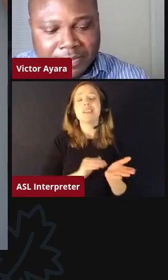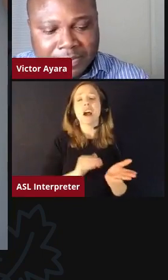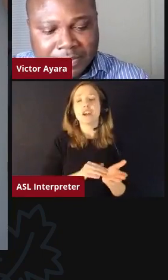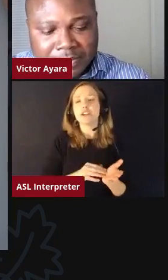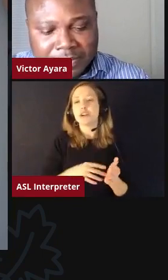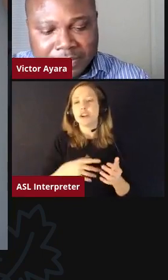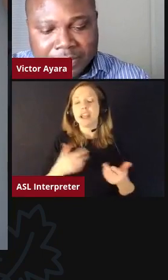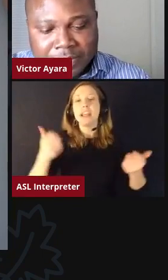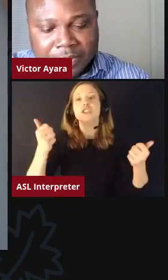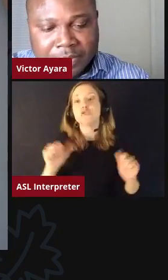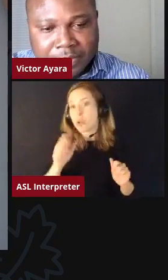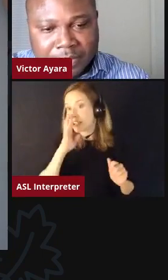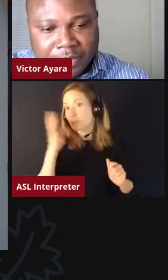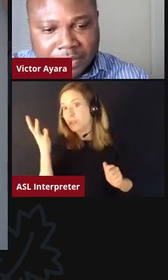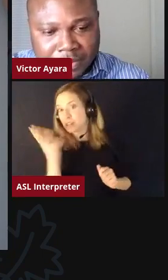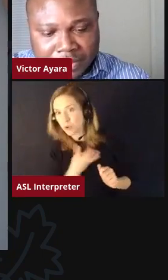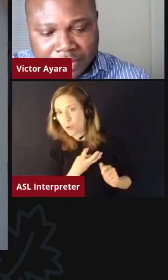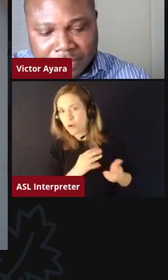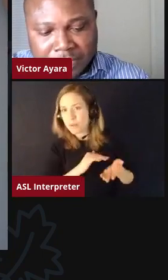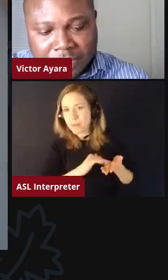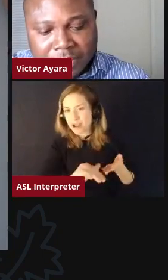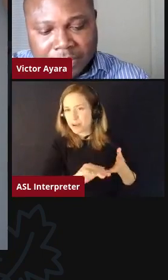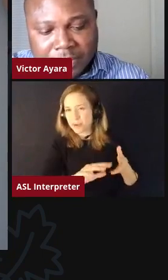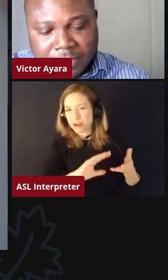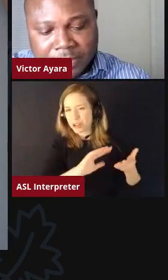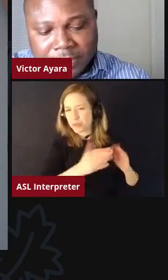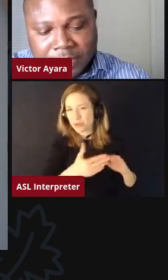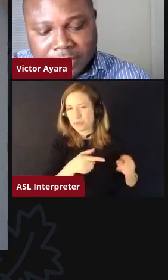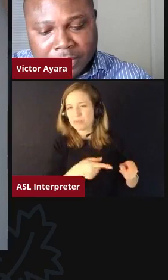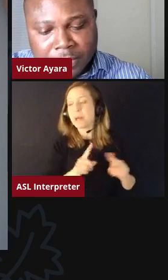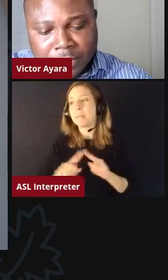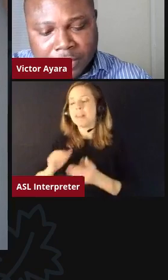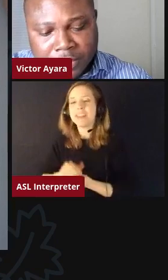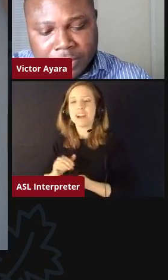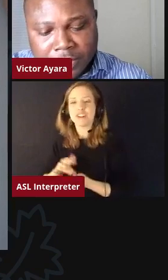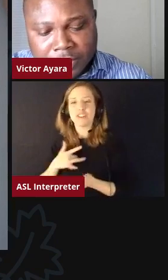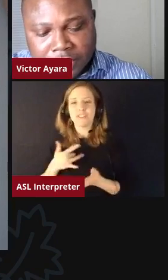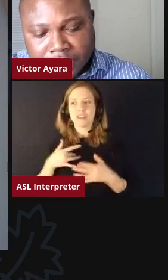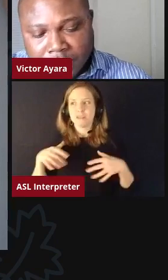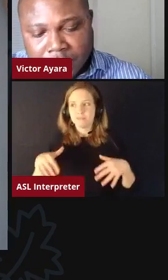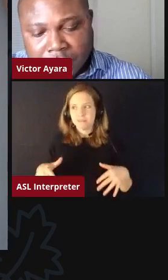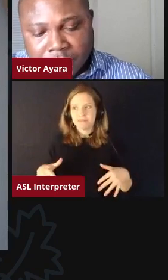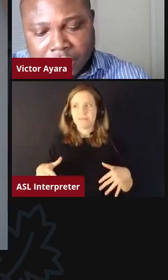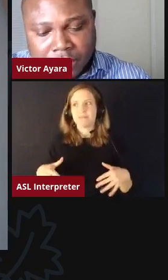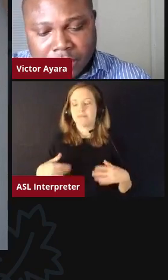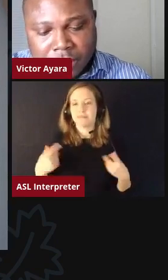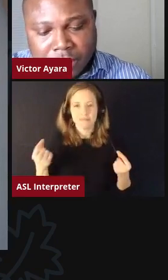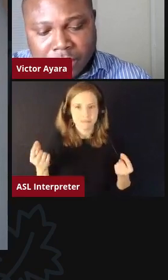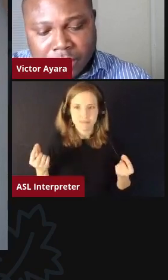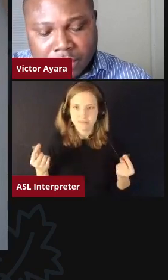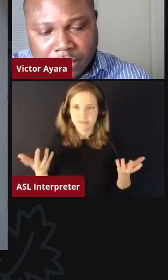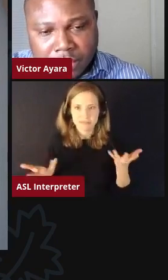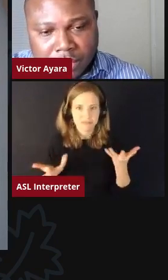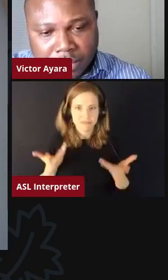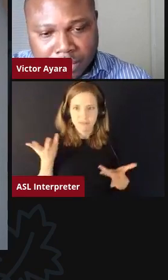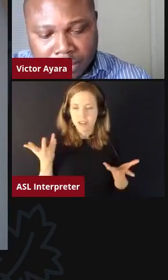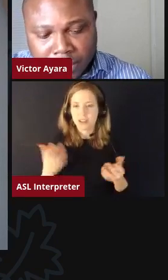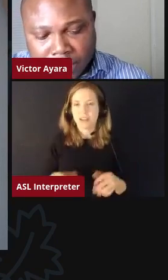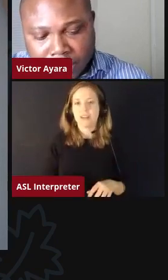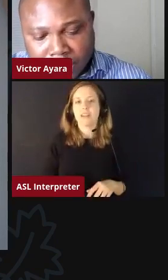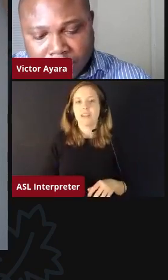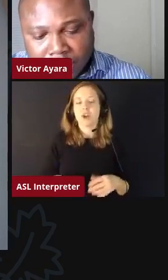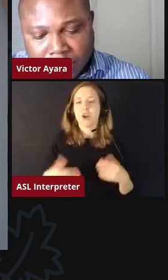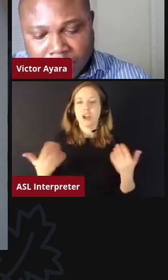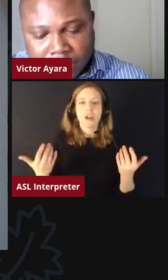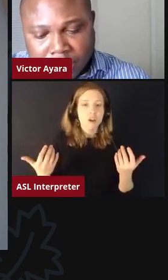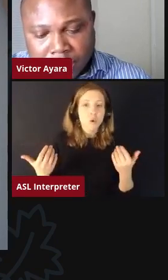but they don't know what to do. It's just like this issue with housing. Like I'm homeless and I'm in your healthcare